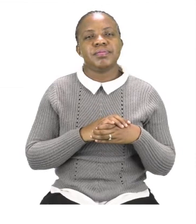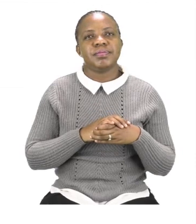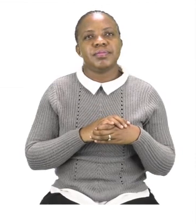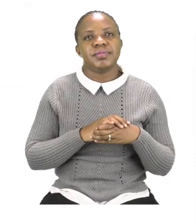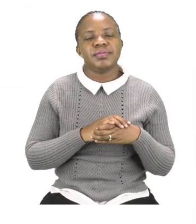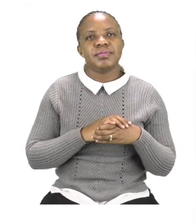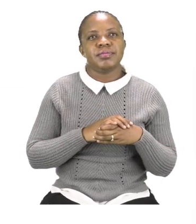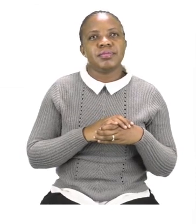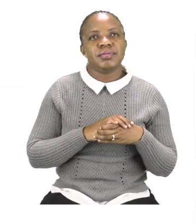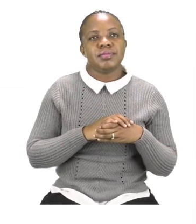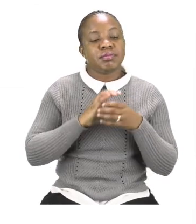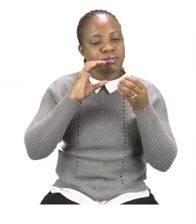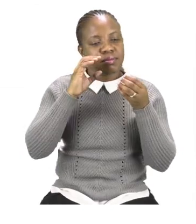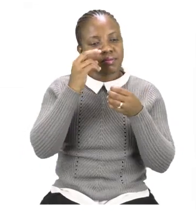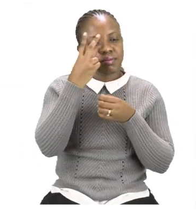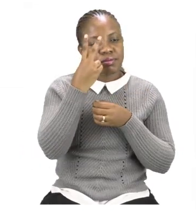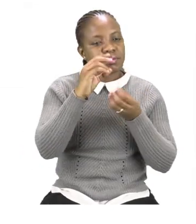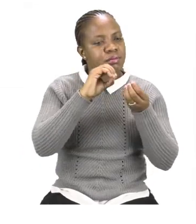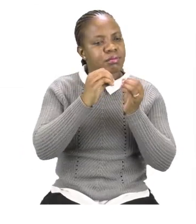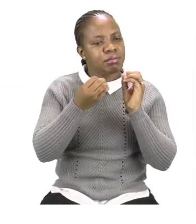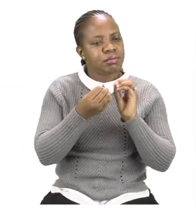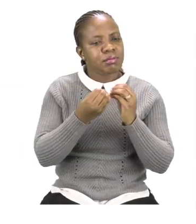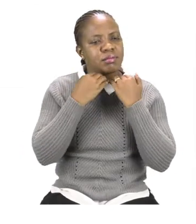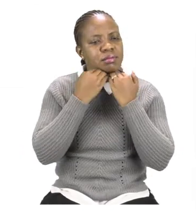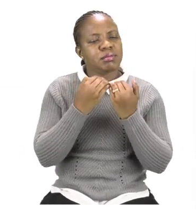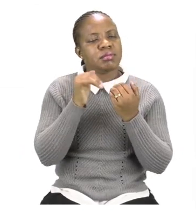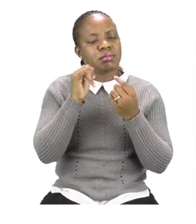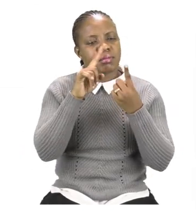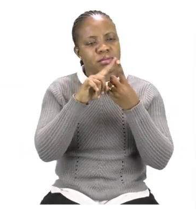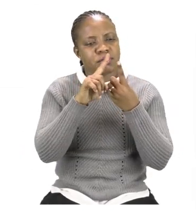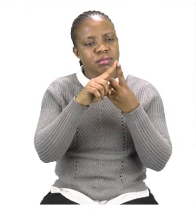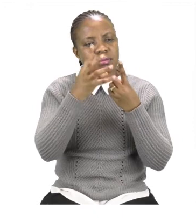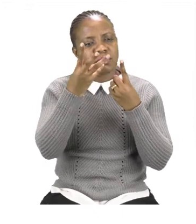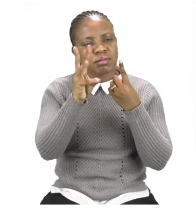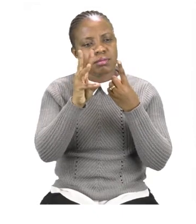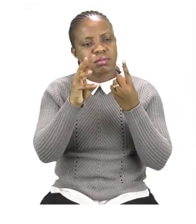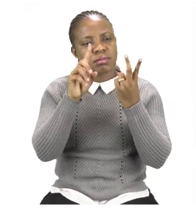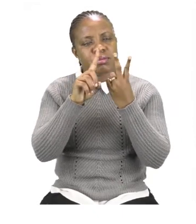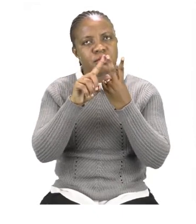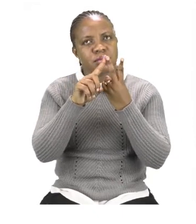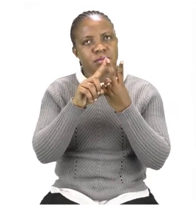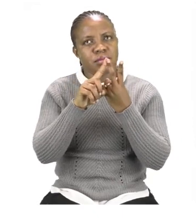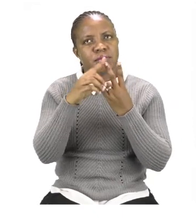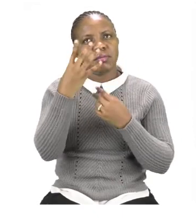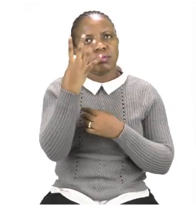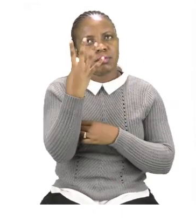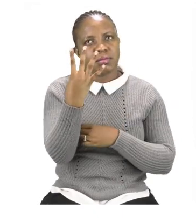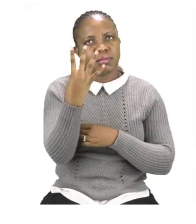Now, the 2 numbers that are important there are 6 and